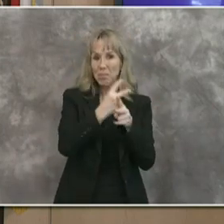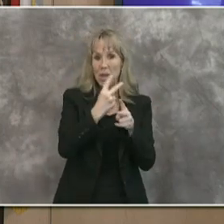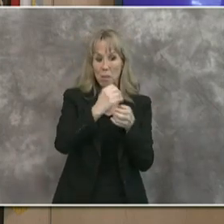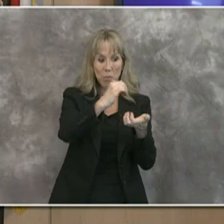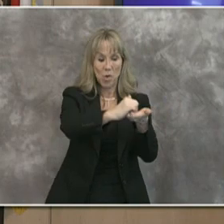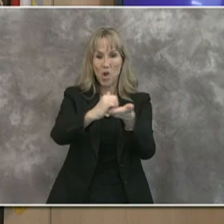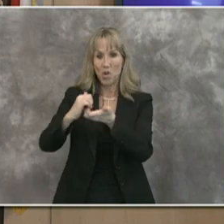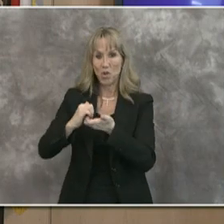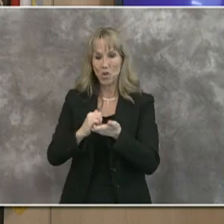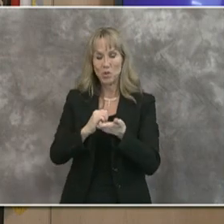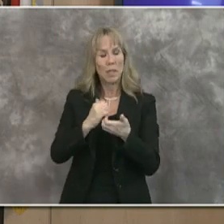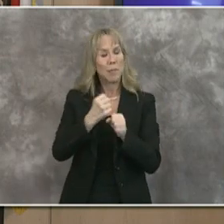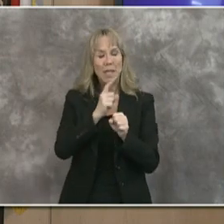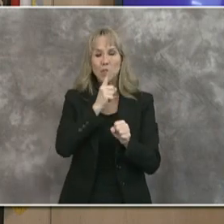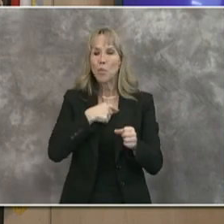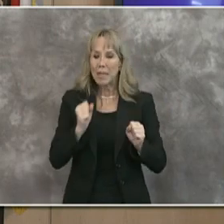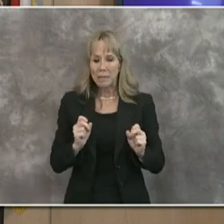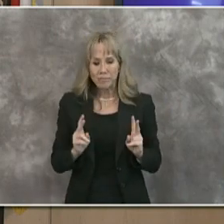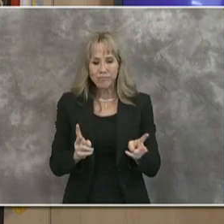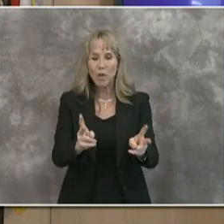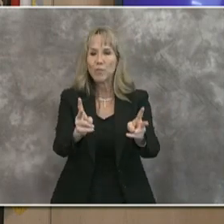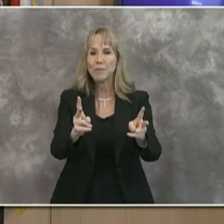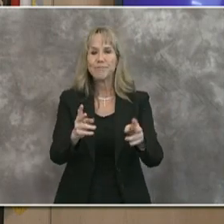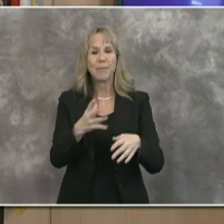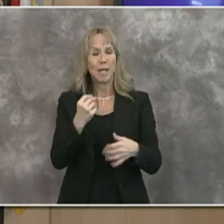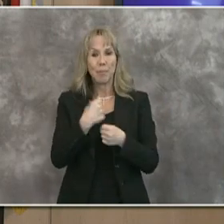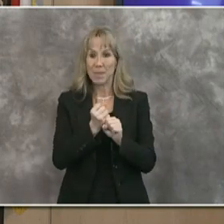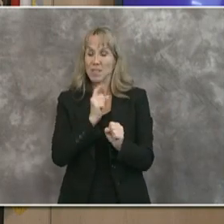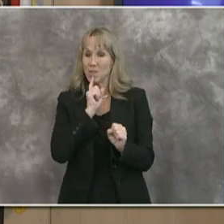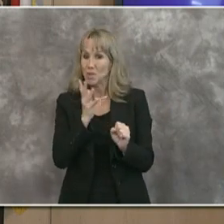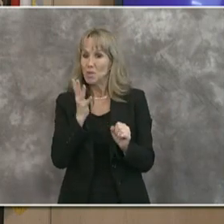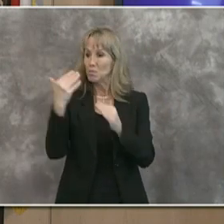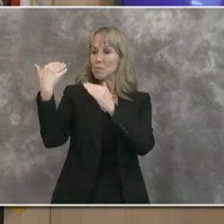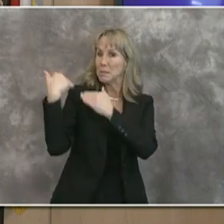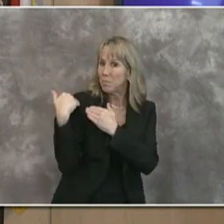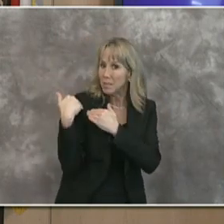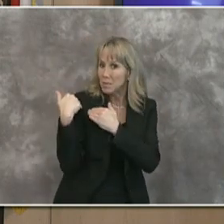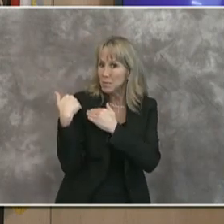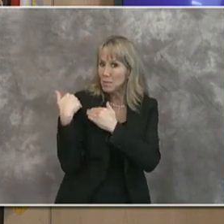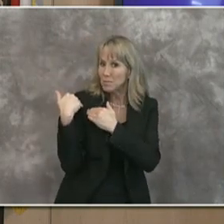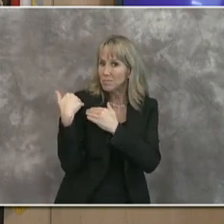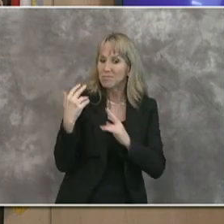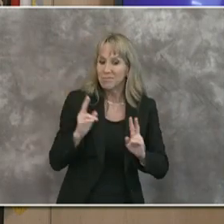to do this as expeditiously as is responsibly possible in San Diego County.